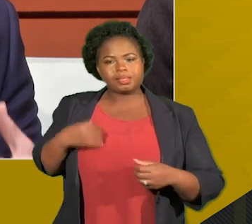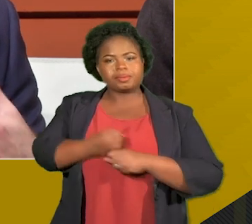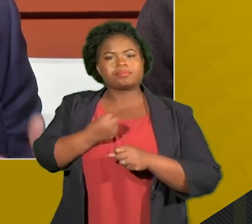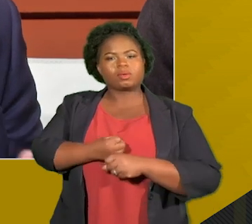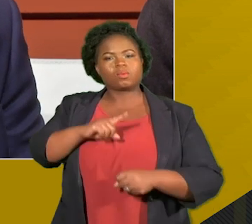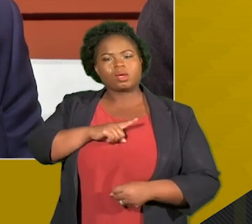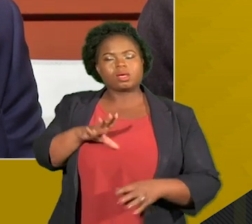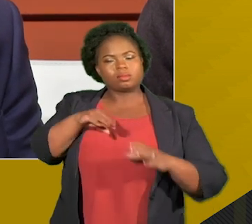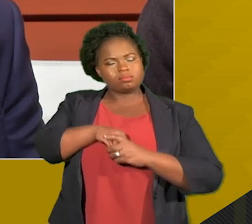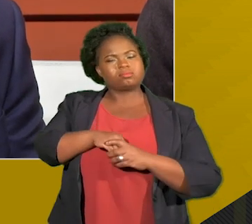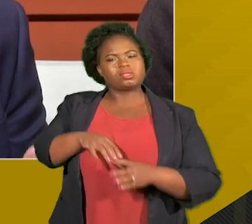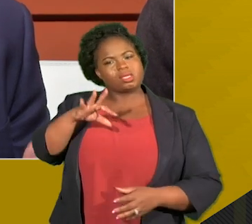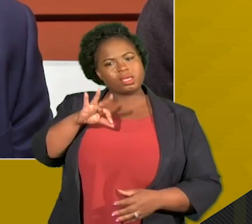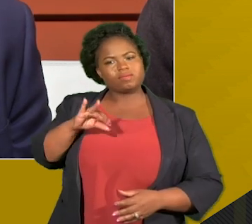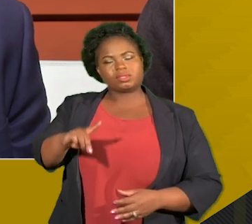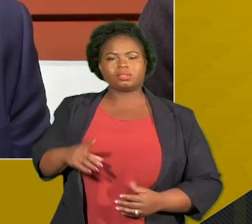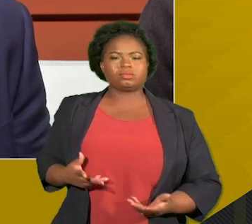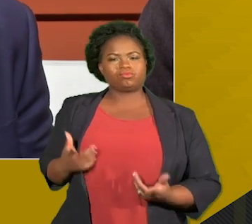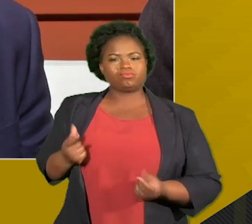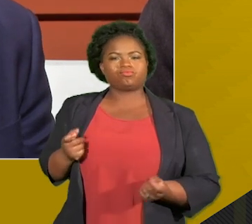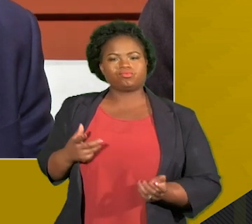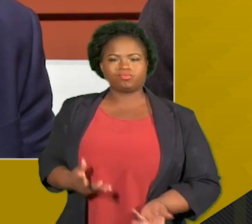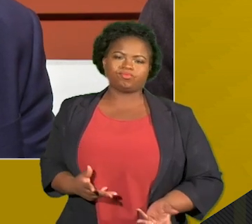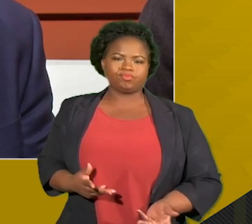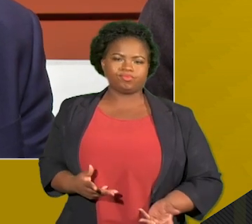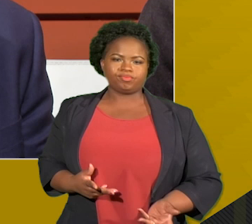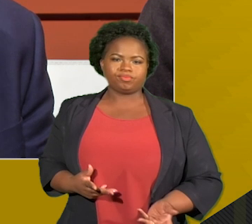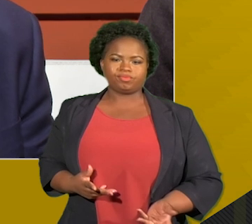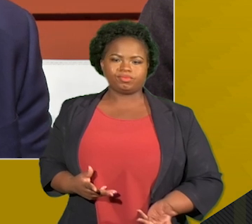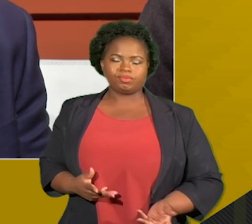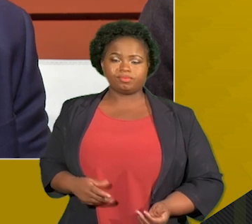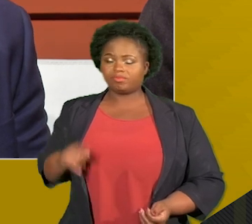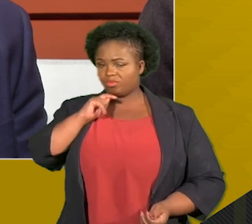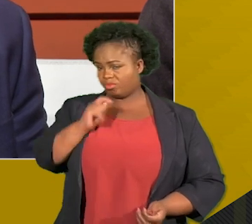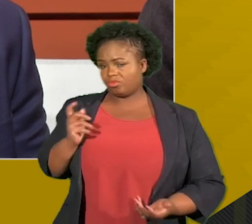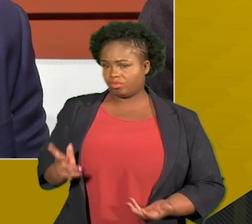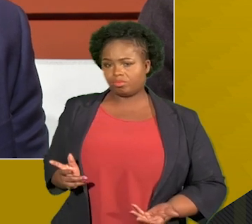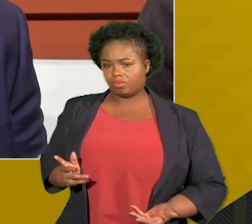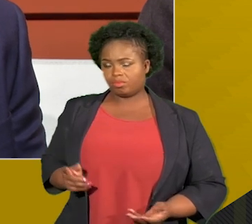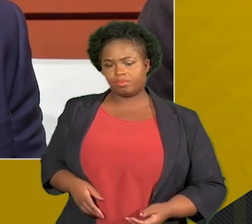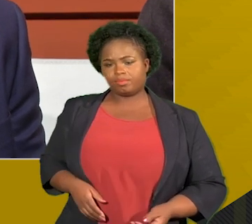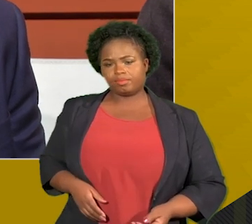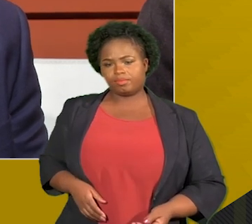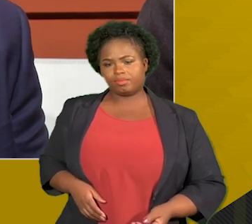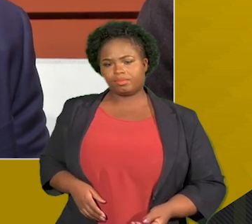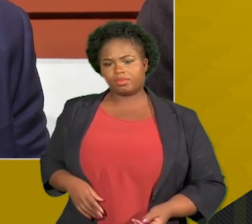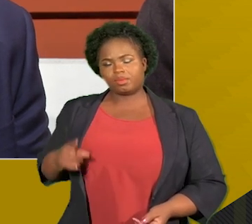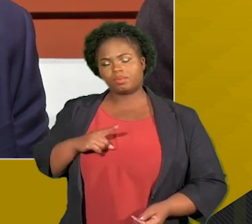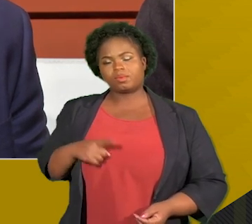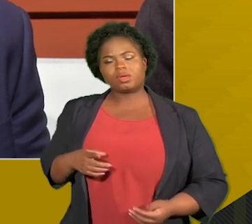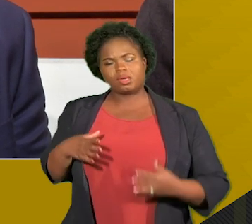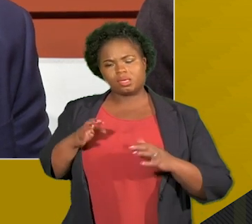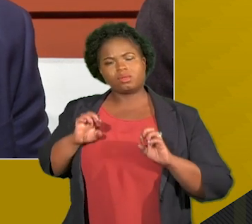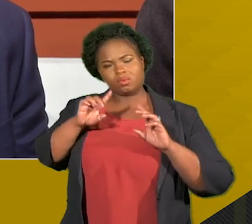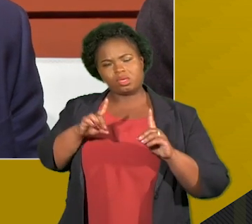because it was part of her daily existence. Mm. So this is the truth, is that the academic education